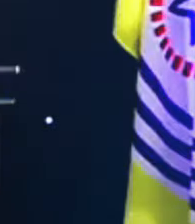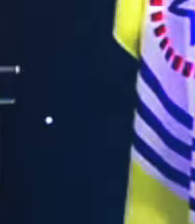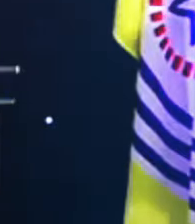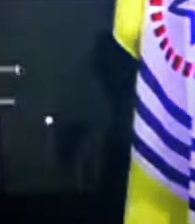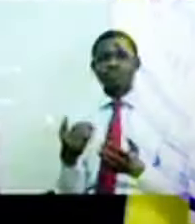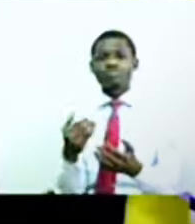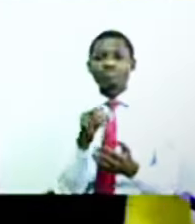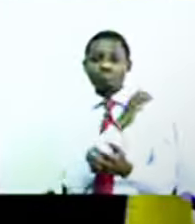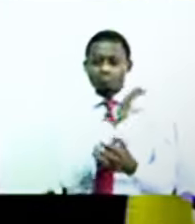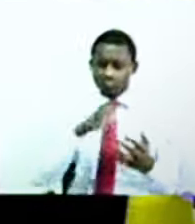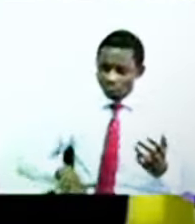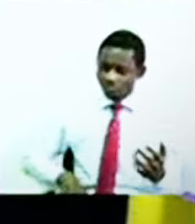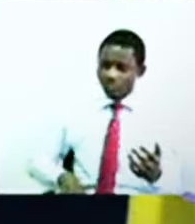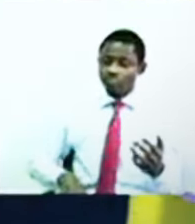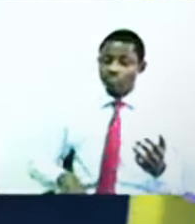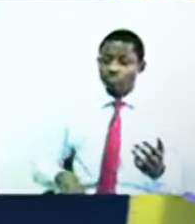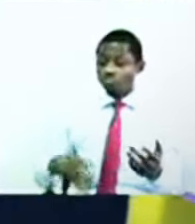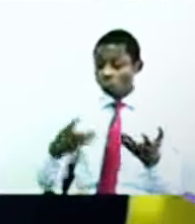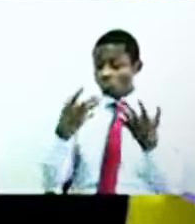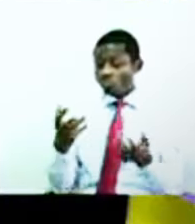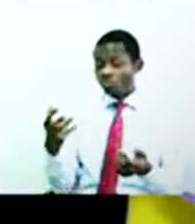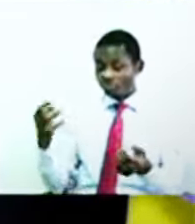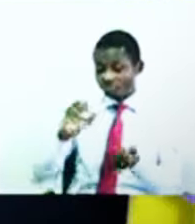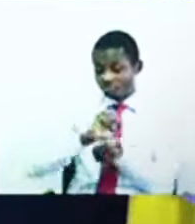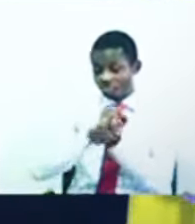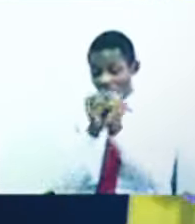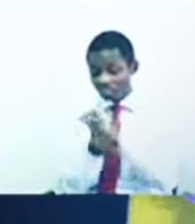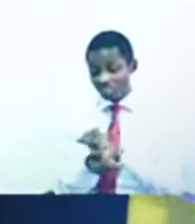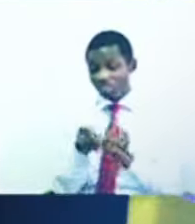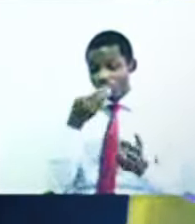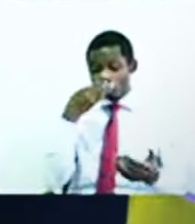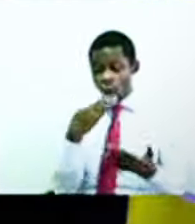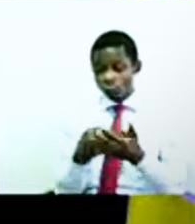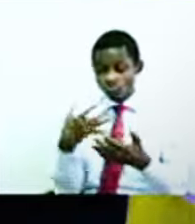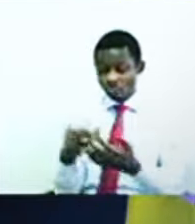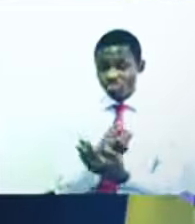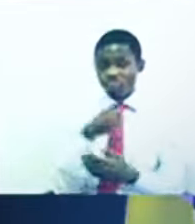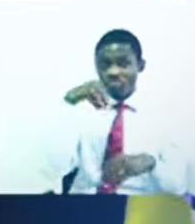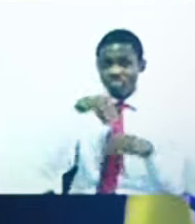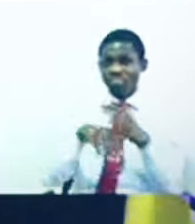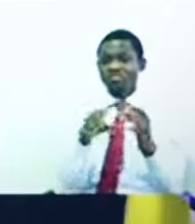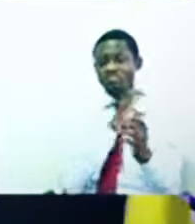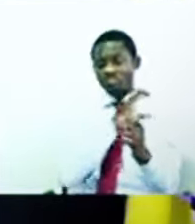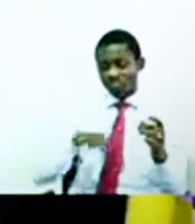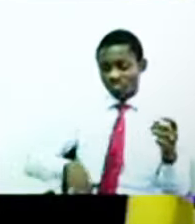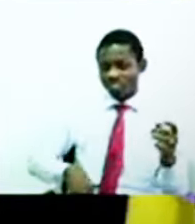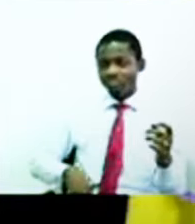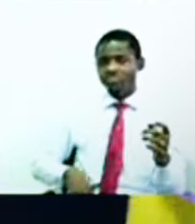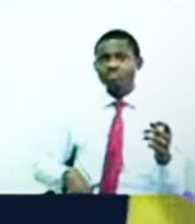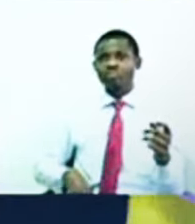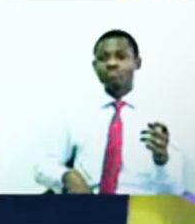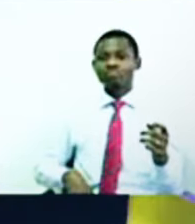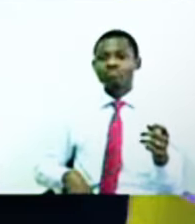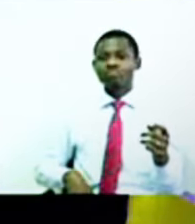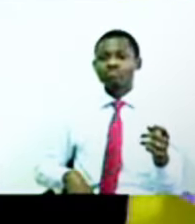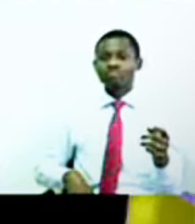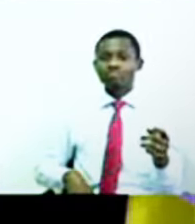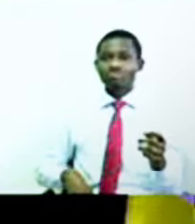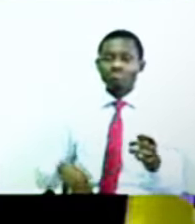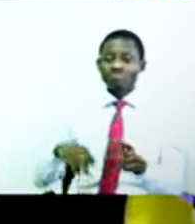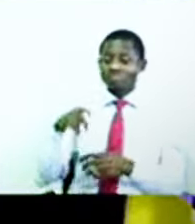Christ. They want to change the good news that is found in only in Christ. And listen to the Apostle